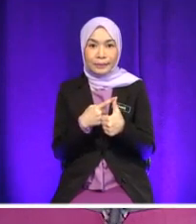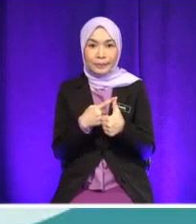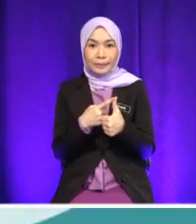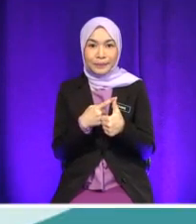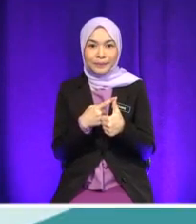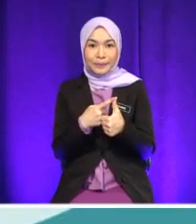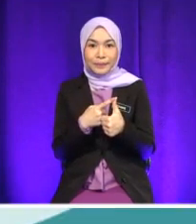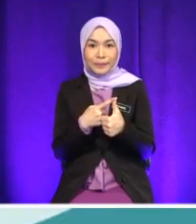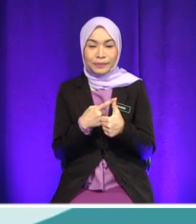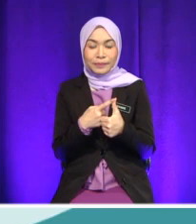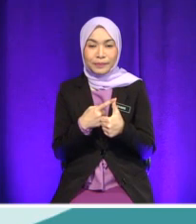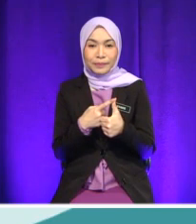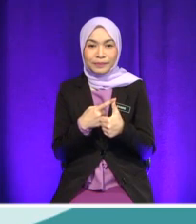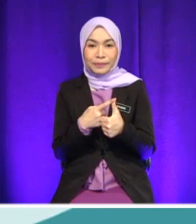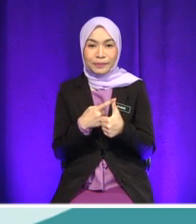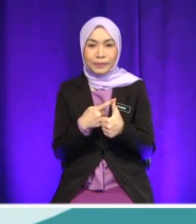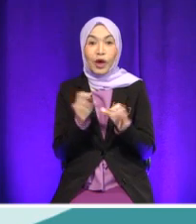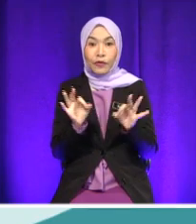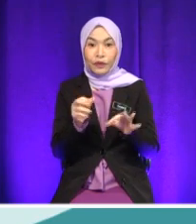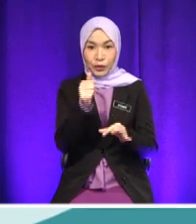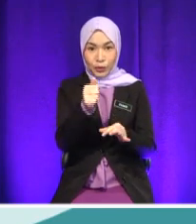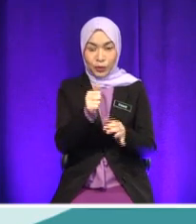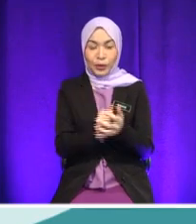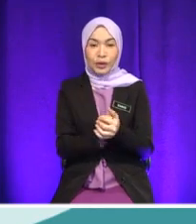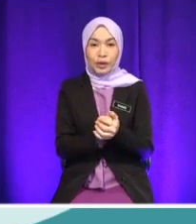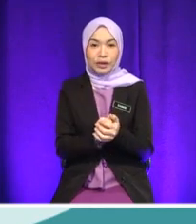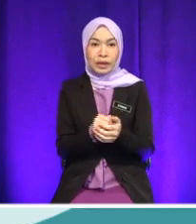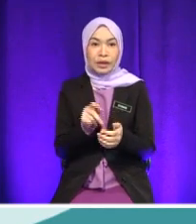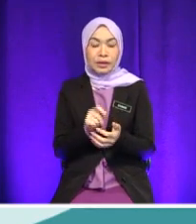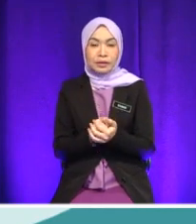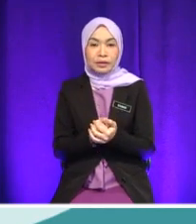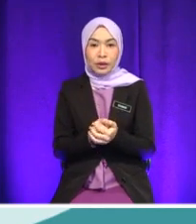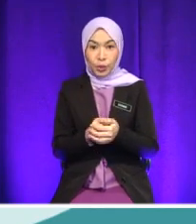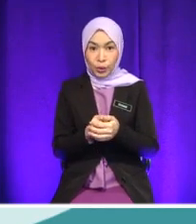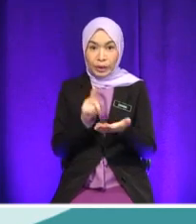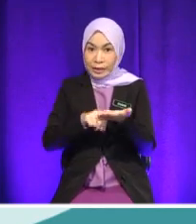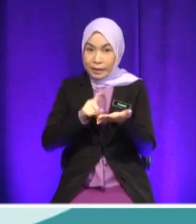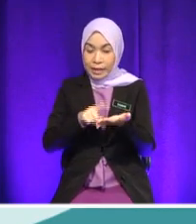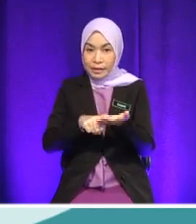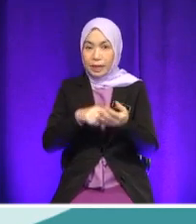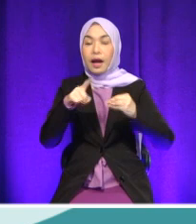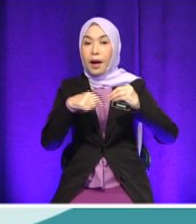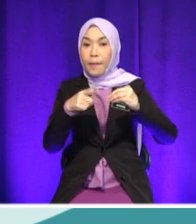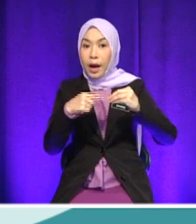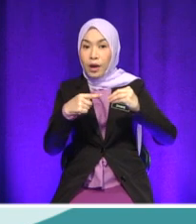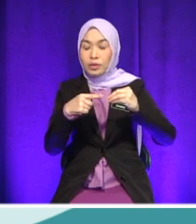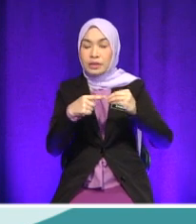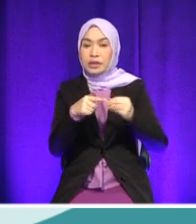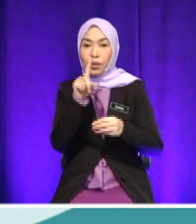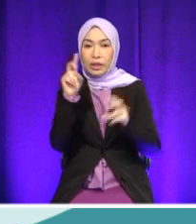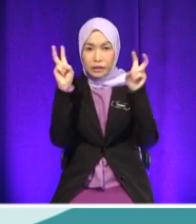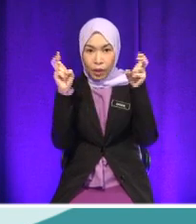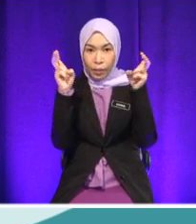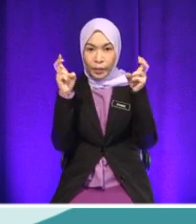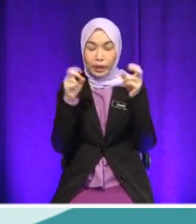this or for those pupils in mid here. Okay, so when we are discussing something, we might agree completely with